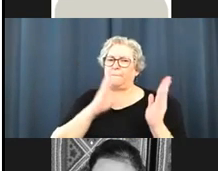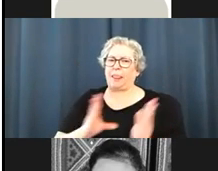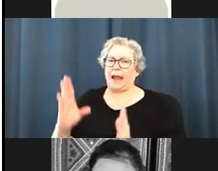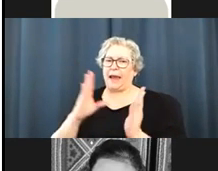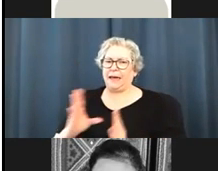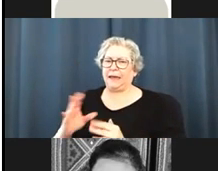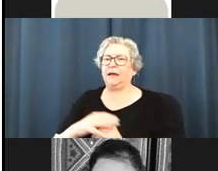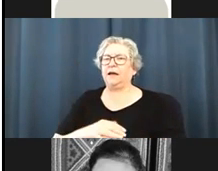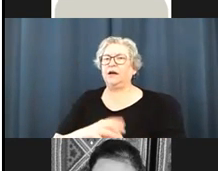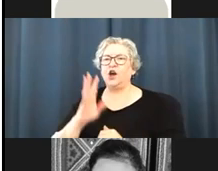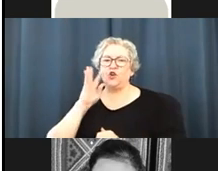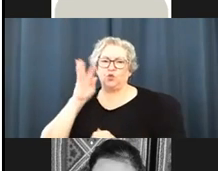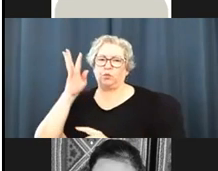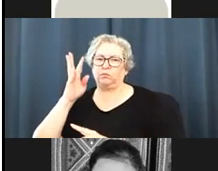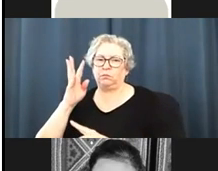Yes, creating one.